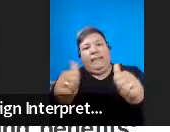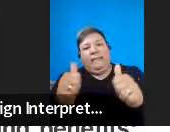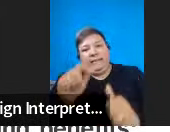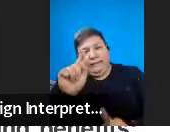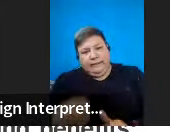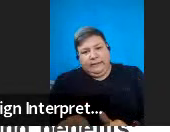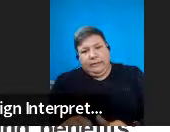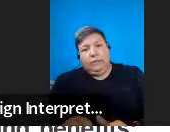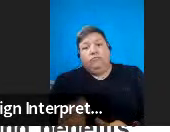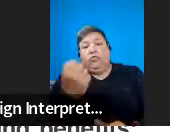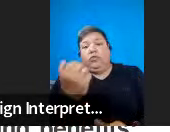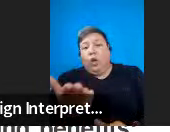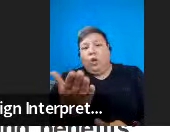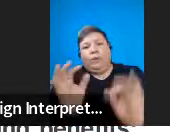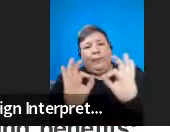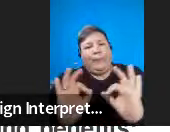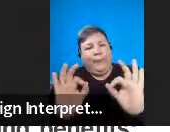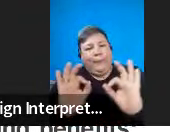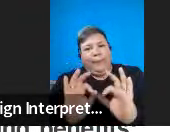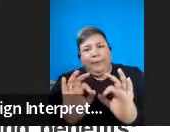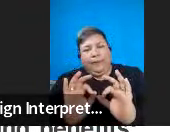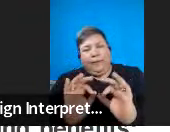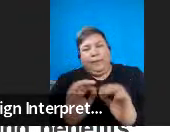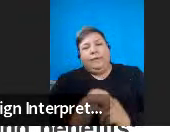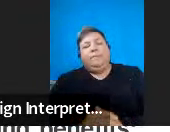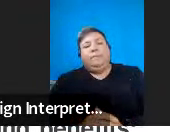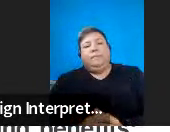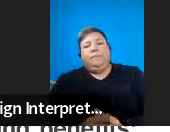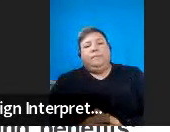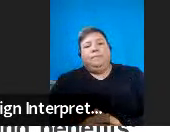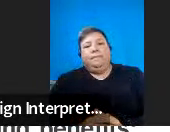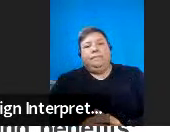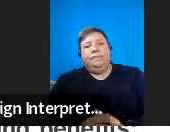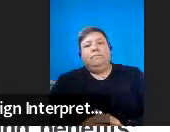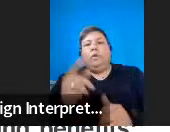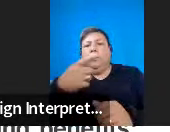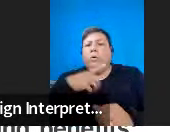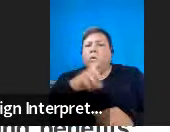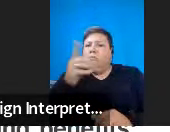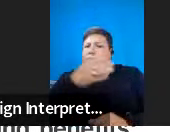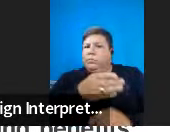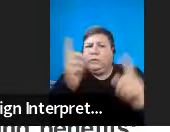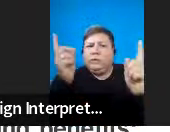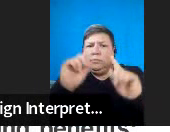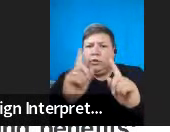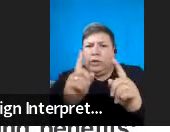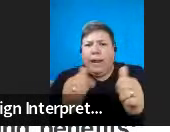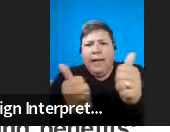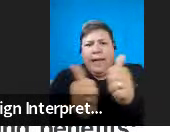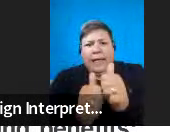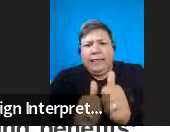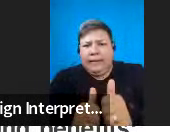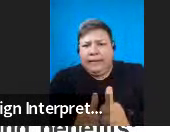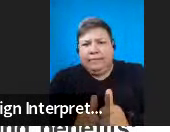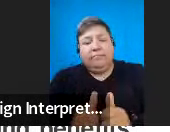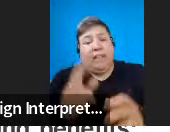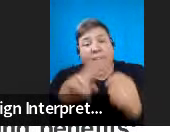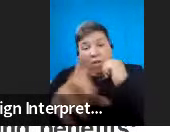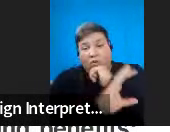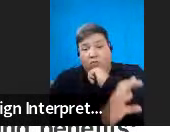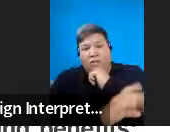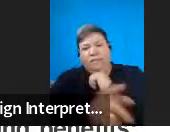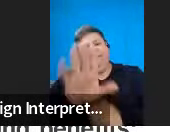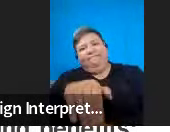have been imposed as well for special attendance, literally none if you are accredited.